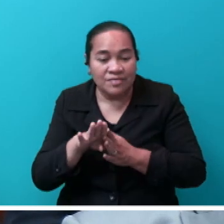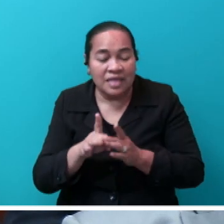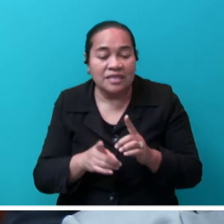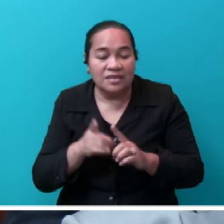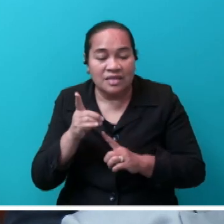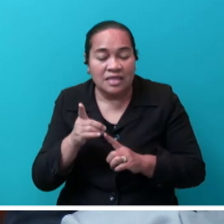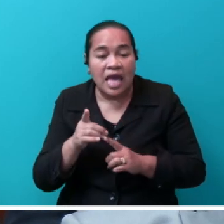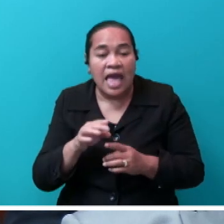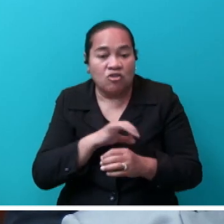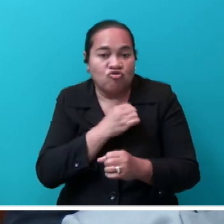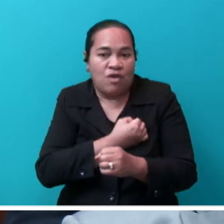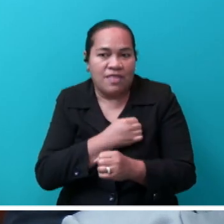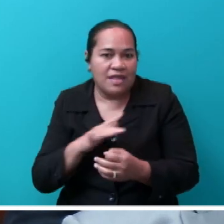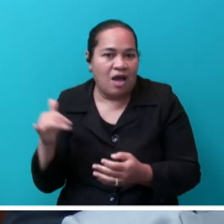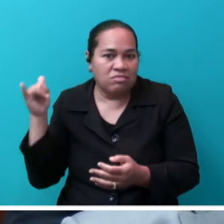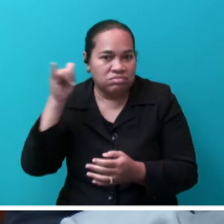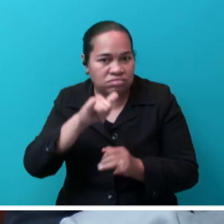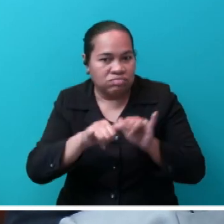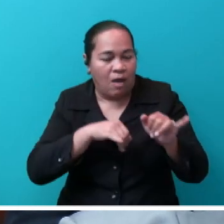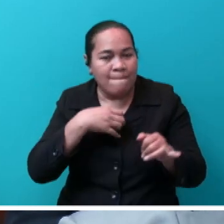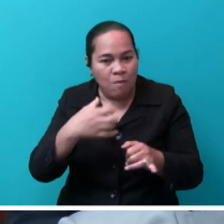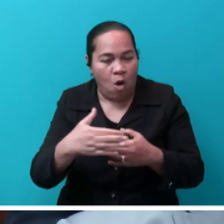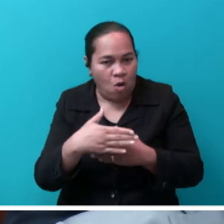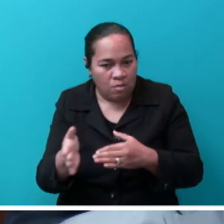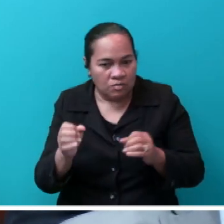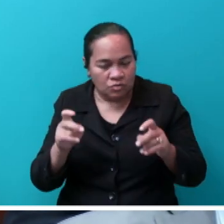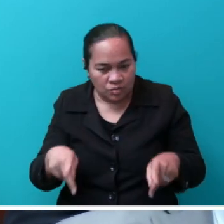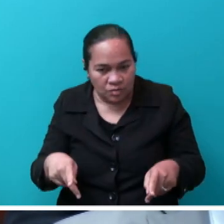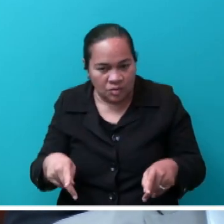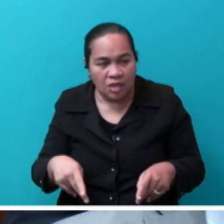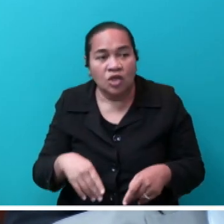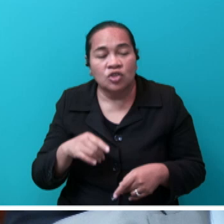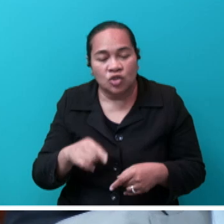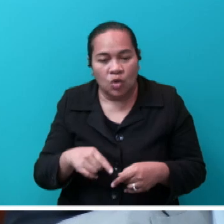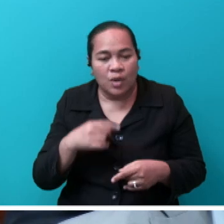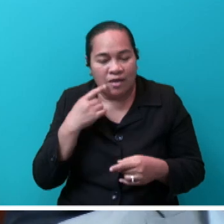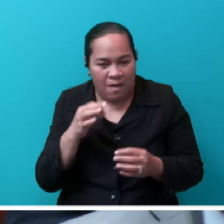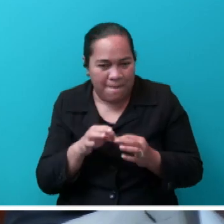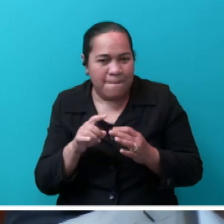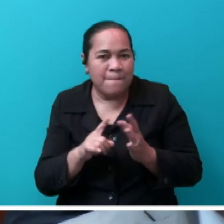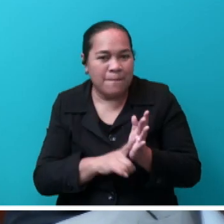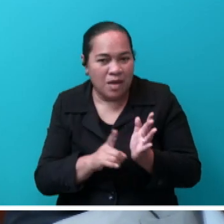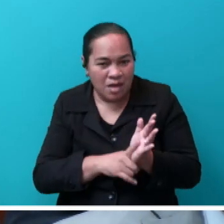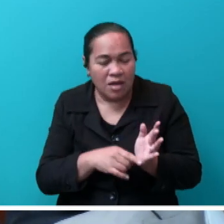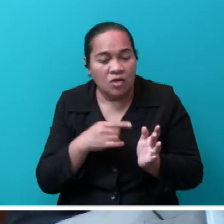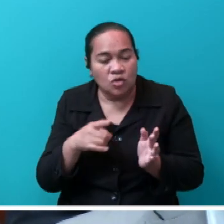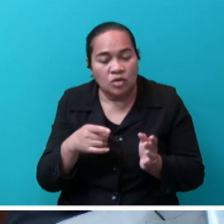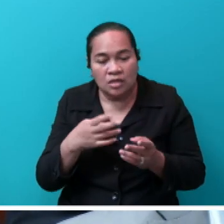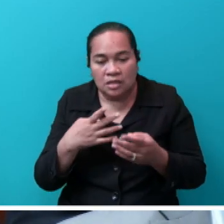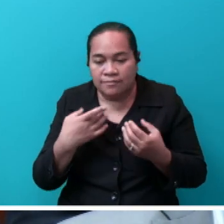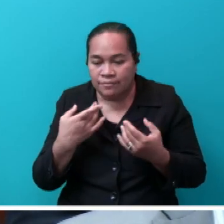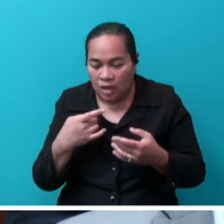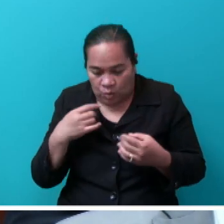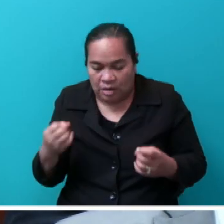air connectivity. Through such initiatives, we aim to amplify Fiji's appeal as a destination that prioritizes environmental